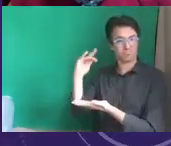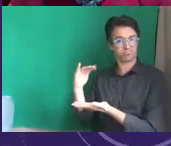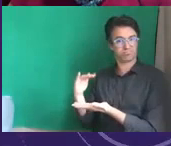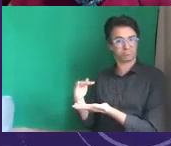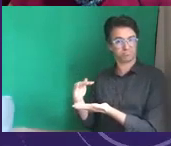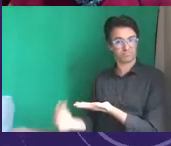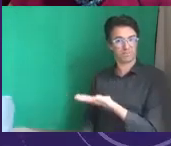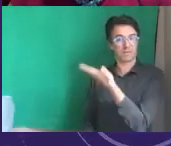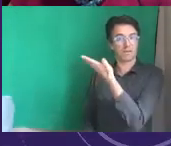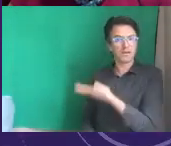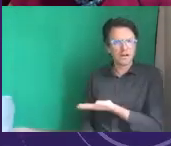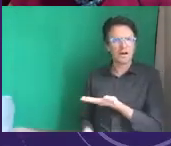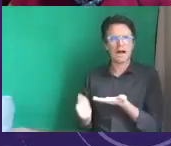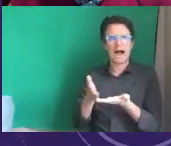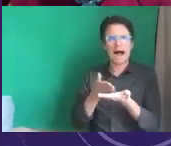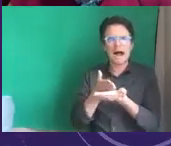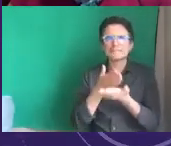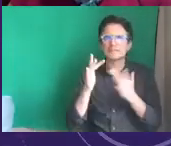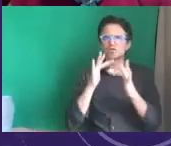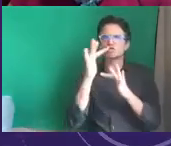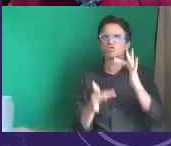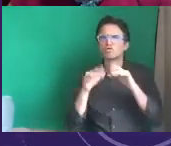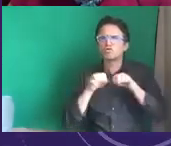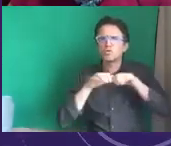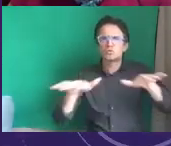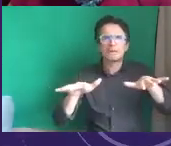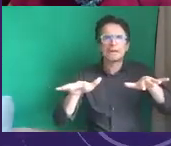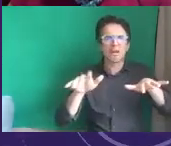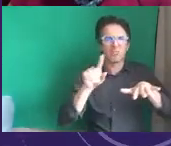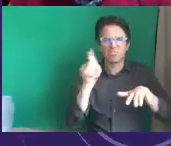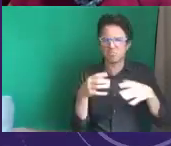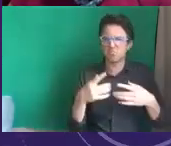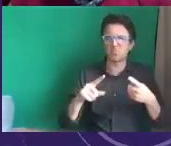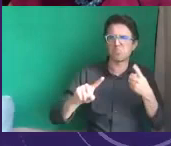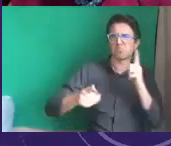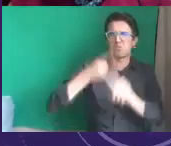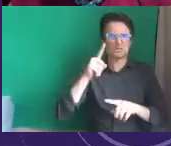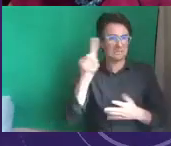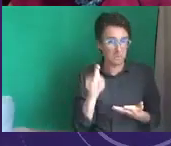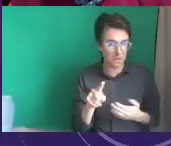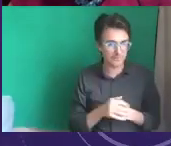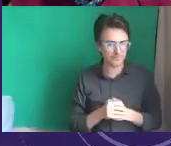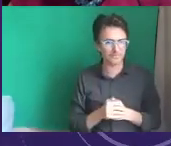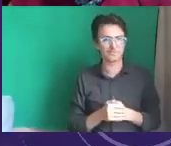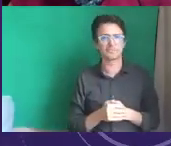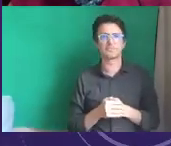are some of the accessibility tools? Fourth, website accessibility